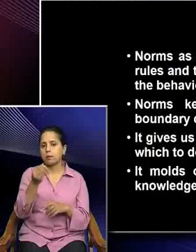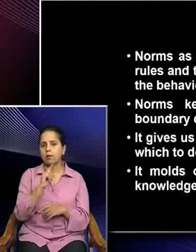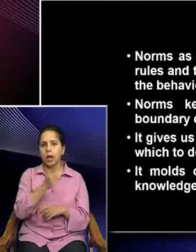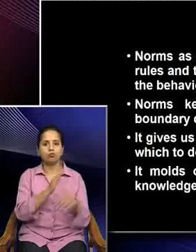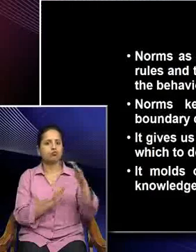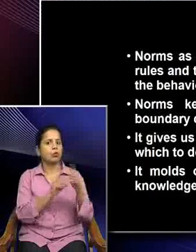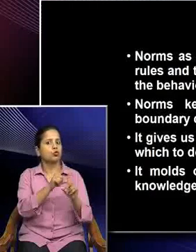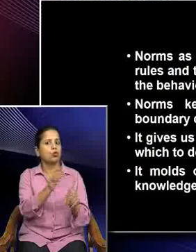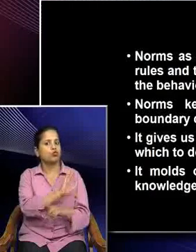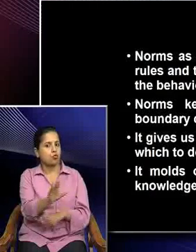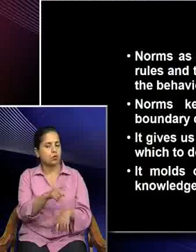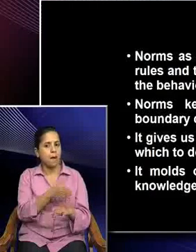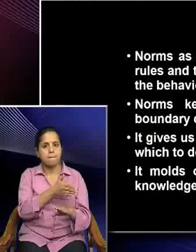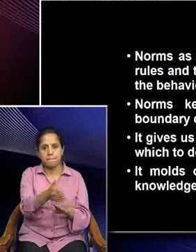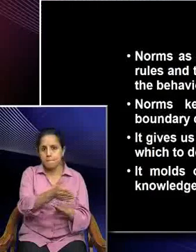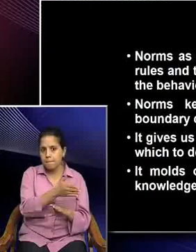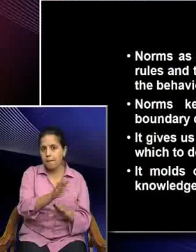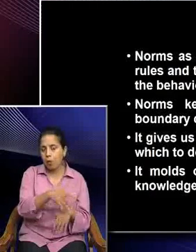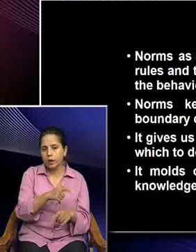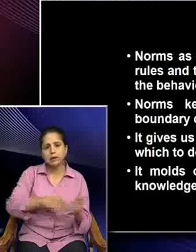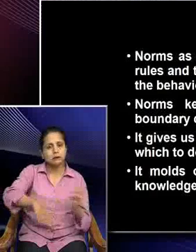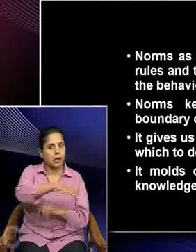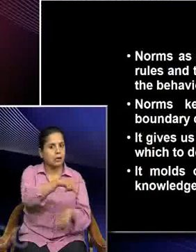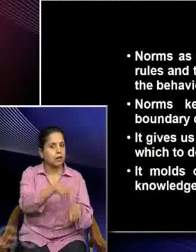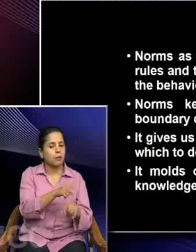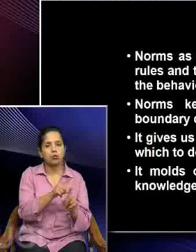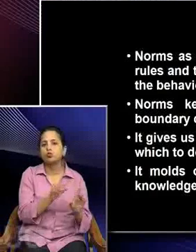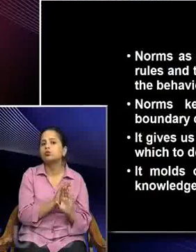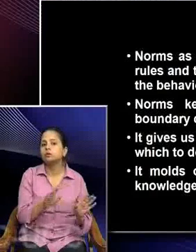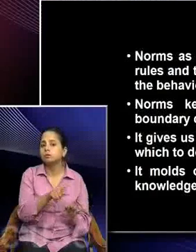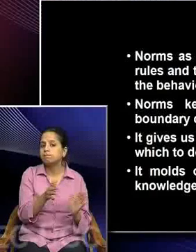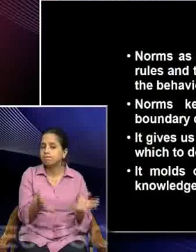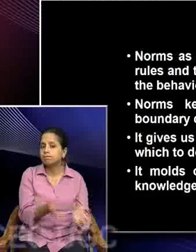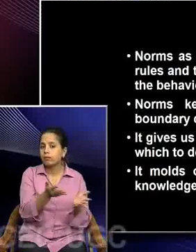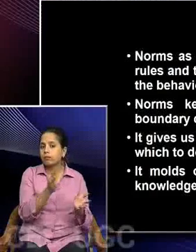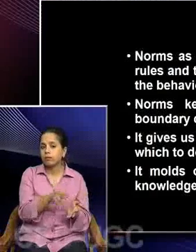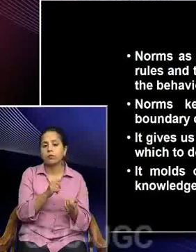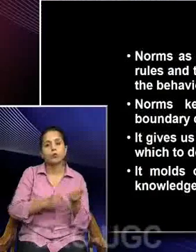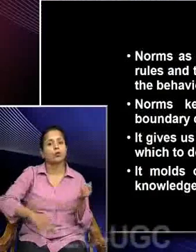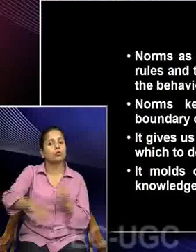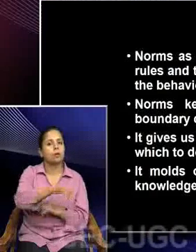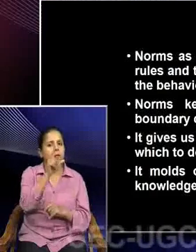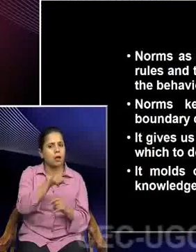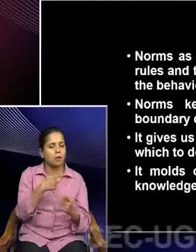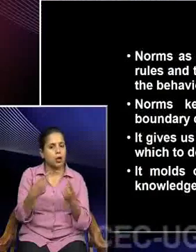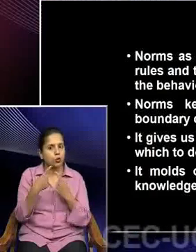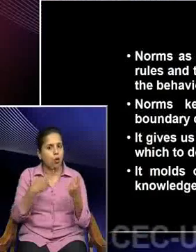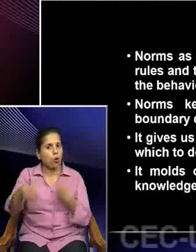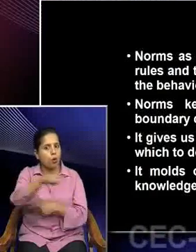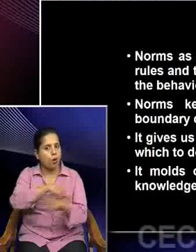a particular time and a particular space. It enables to socialize